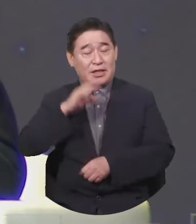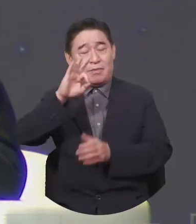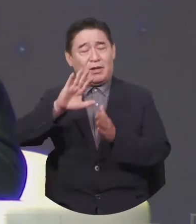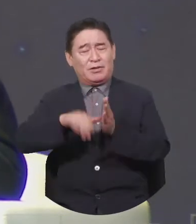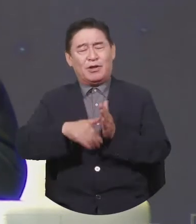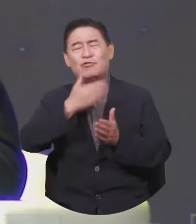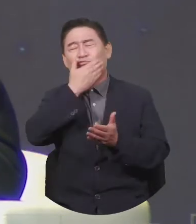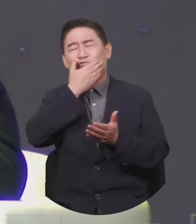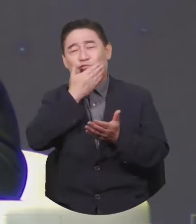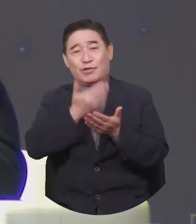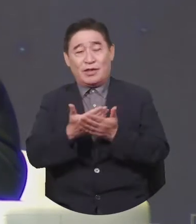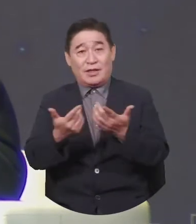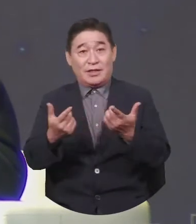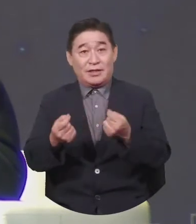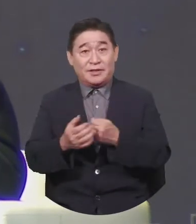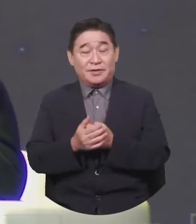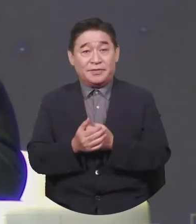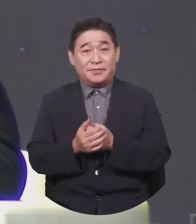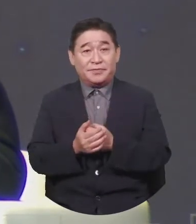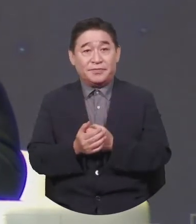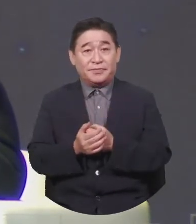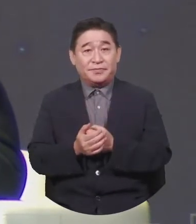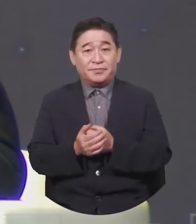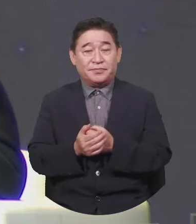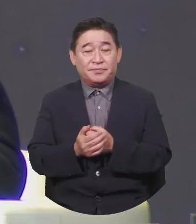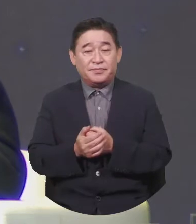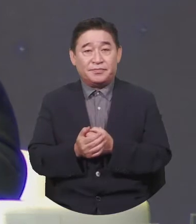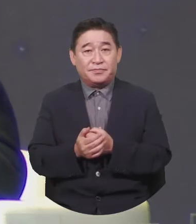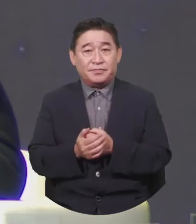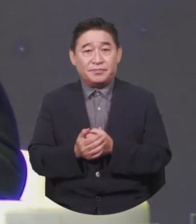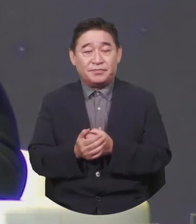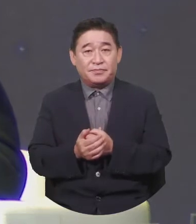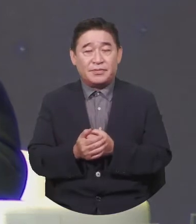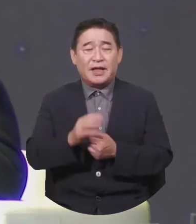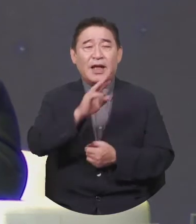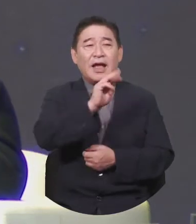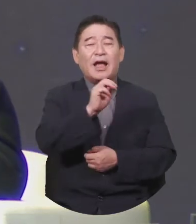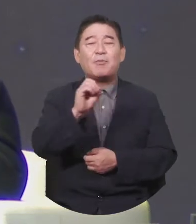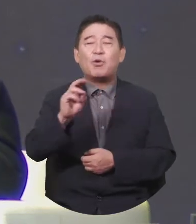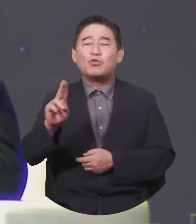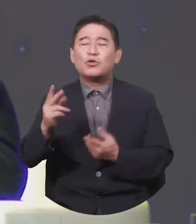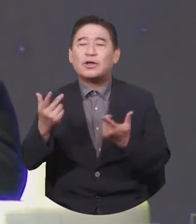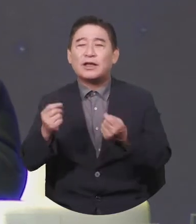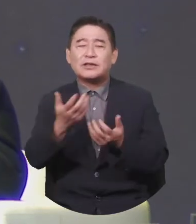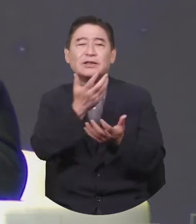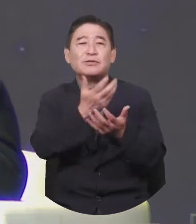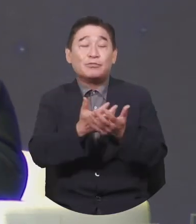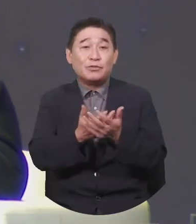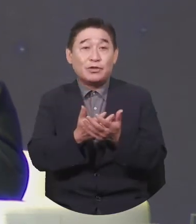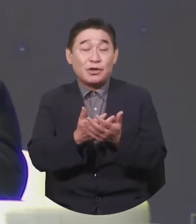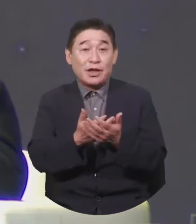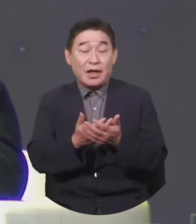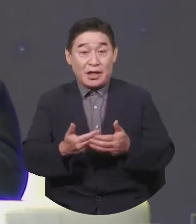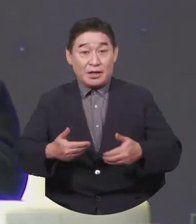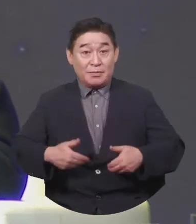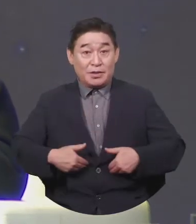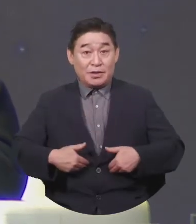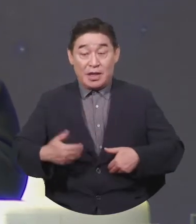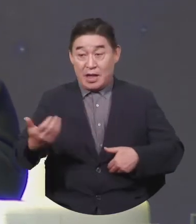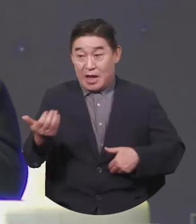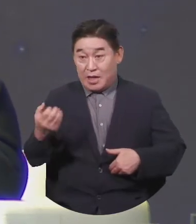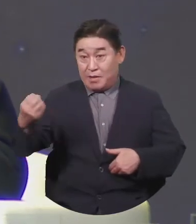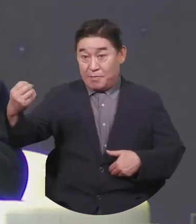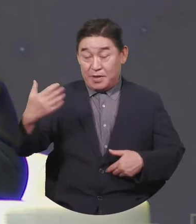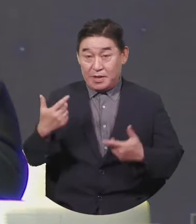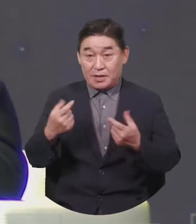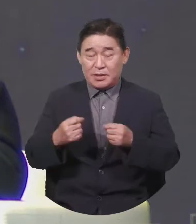that it is important for public relations purposes. But we